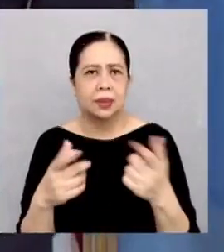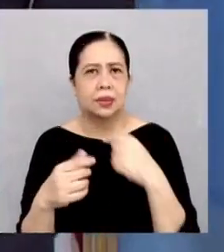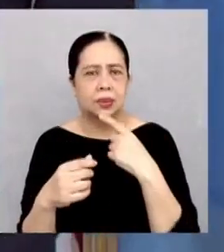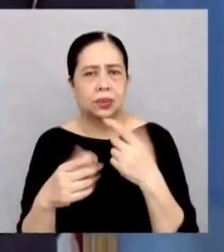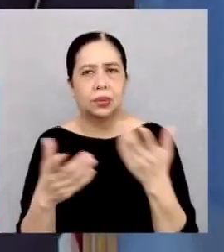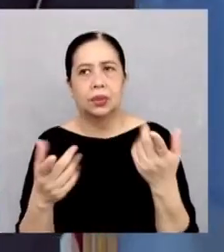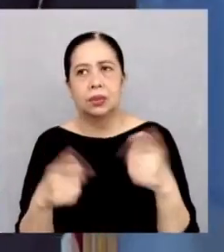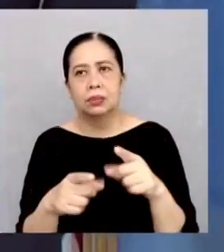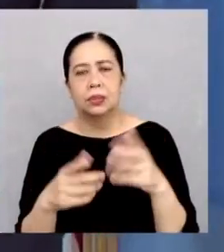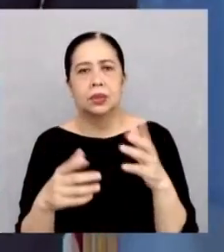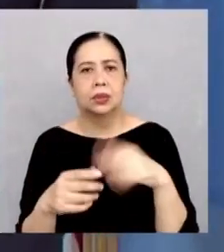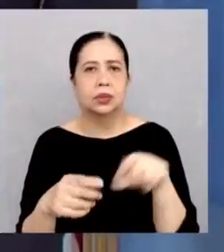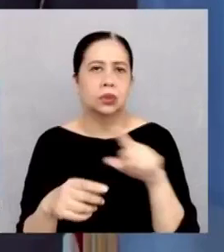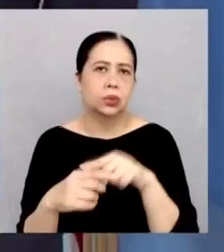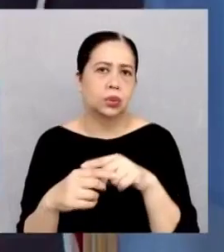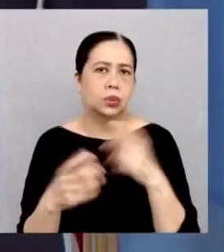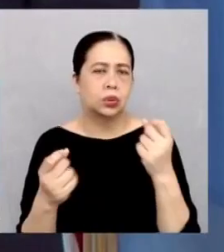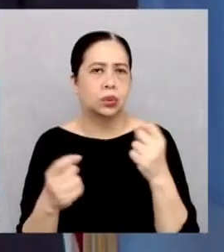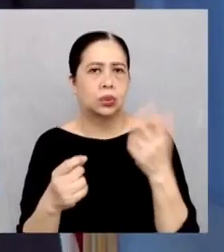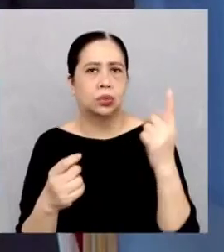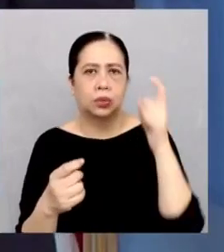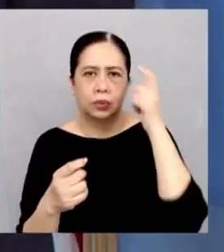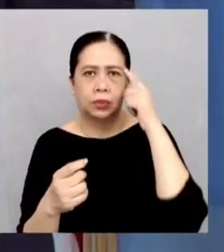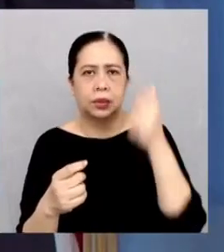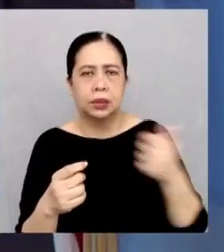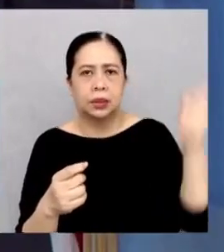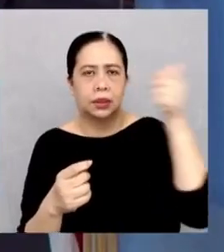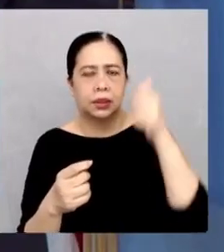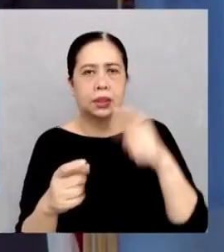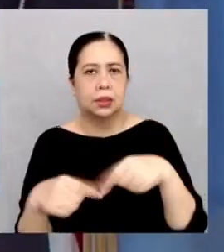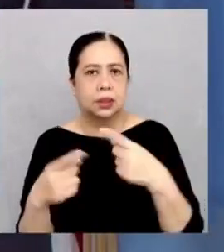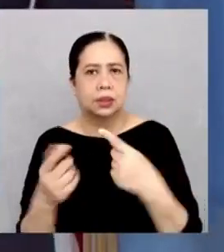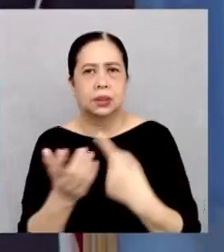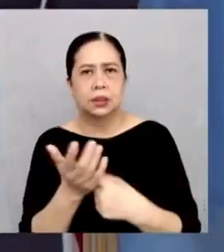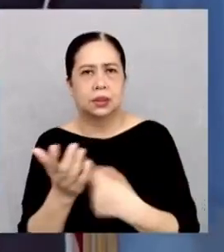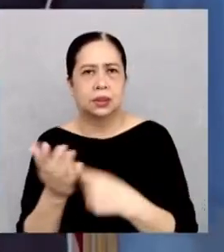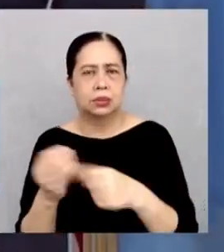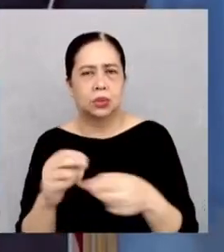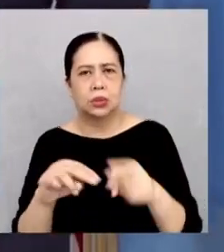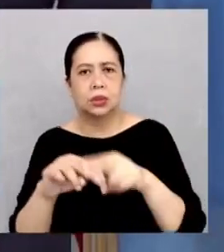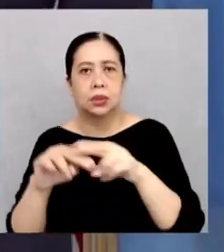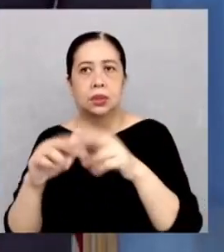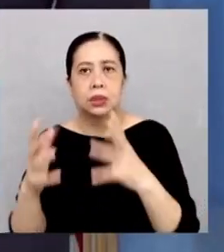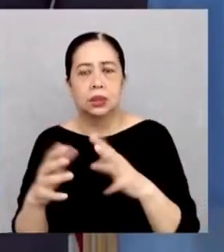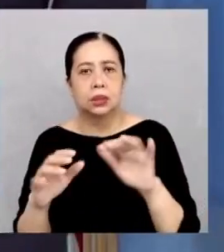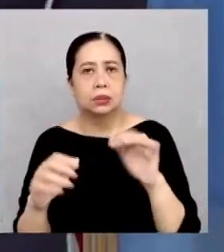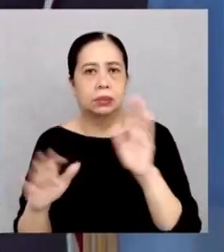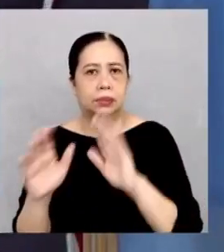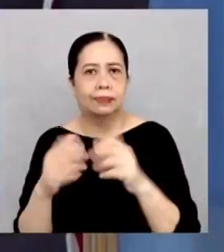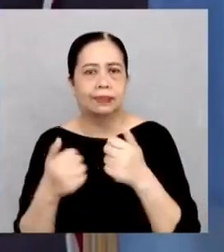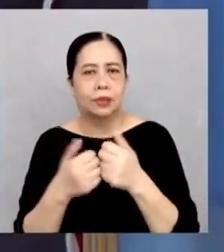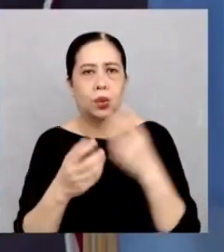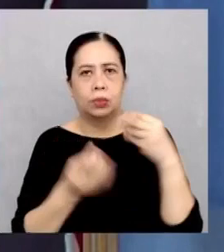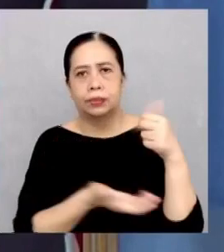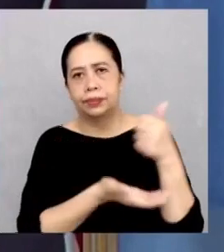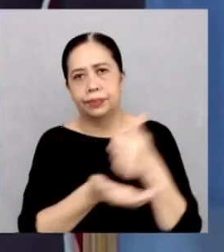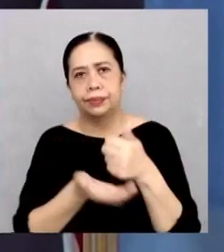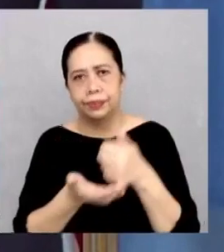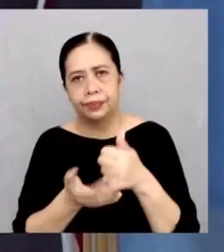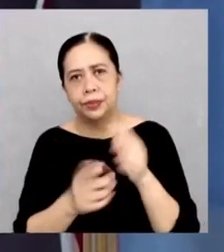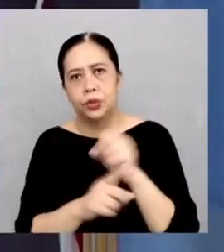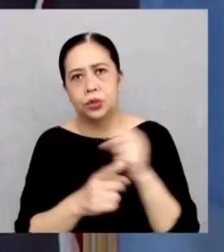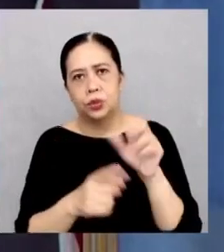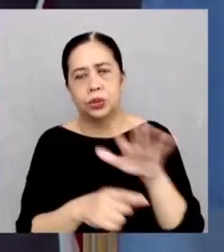to civilian-led government, while dealing with, I think, an increasingly challenging humanitarian situation